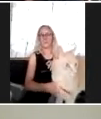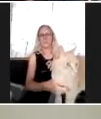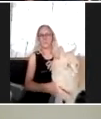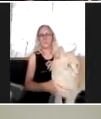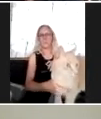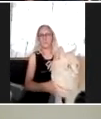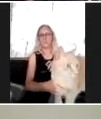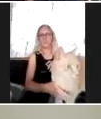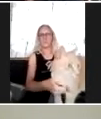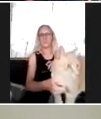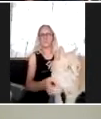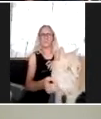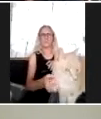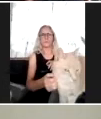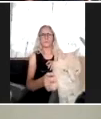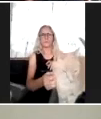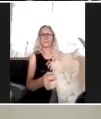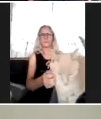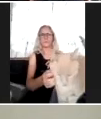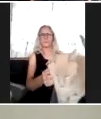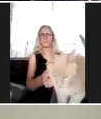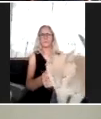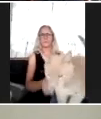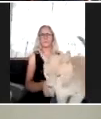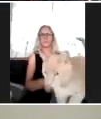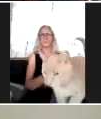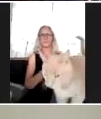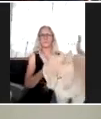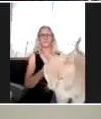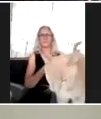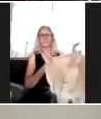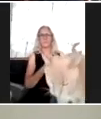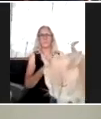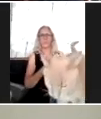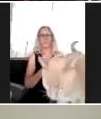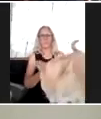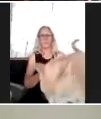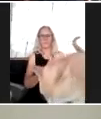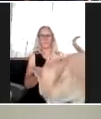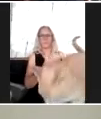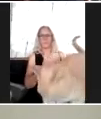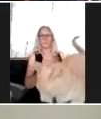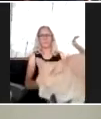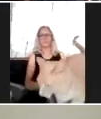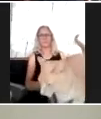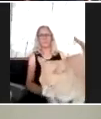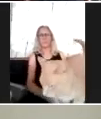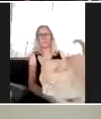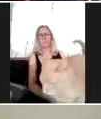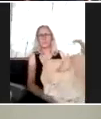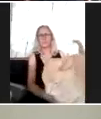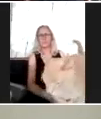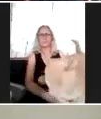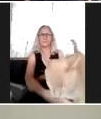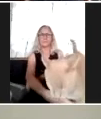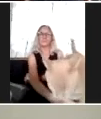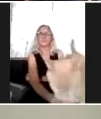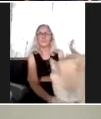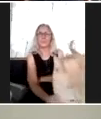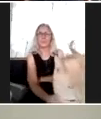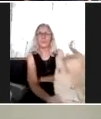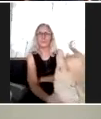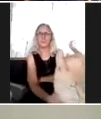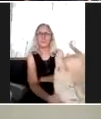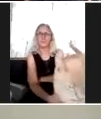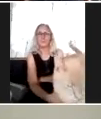thinks. How does it think? When we combine the entire body of Christ, we have